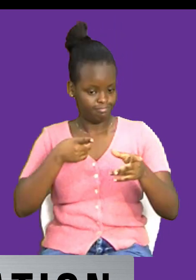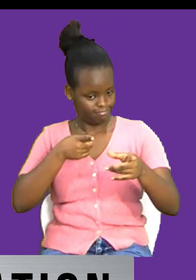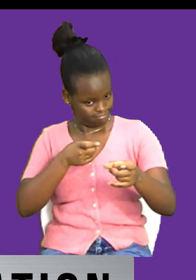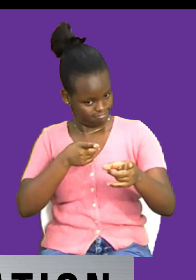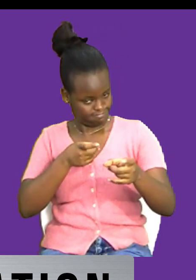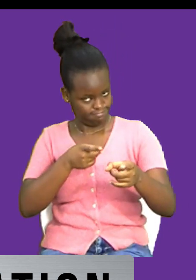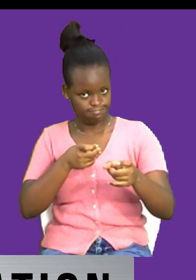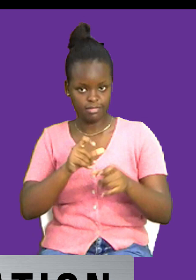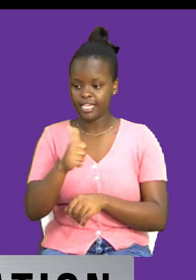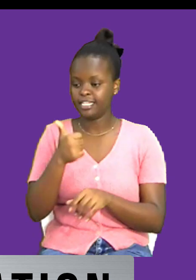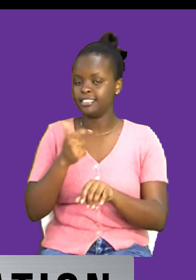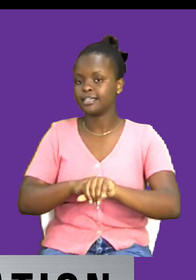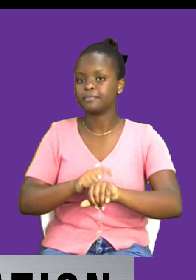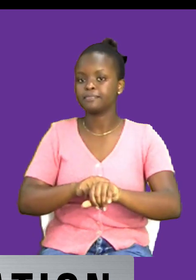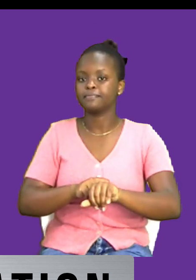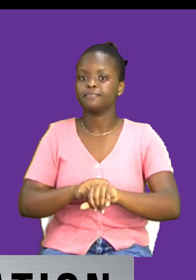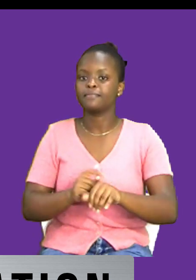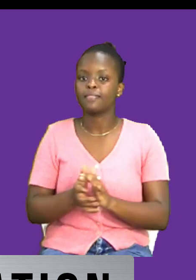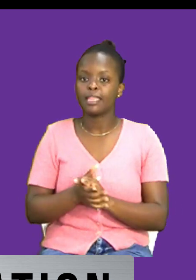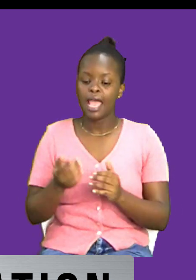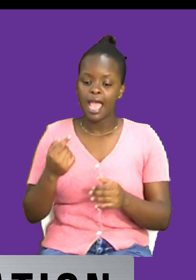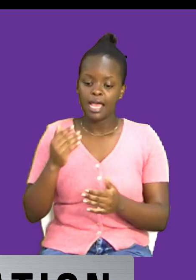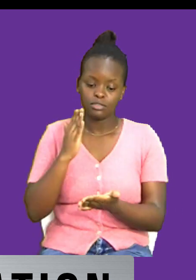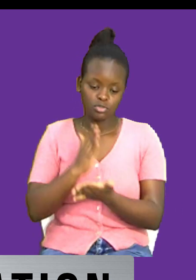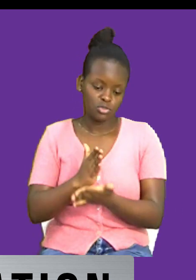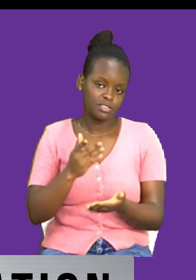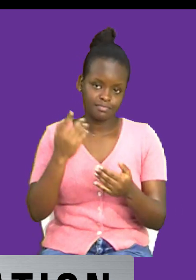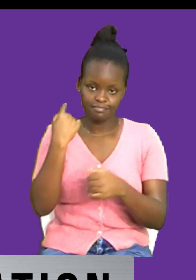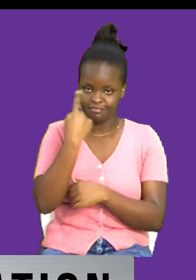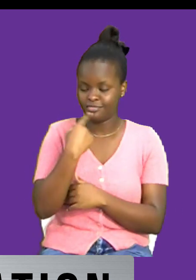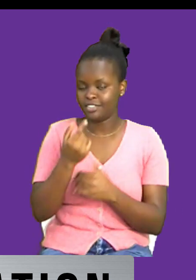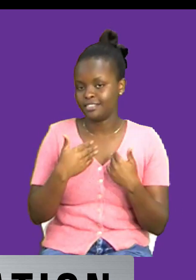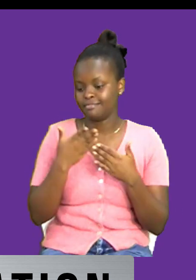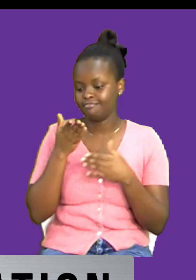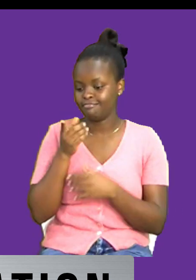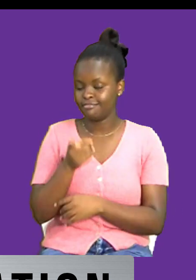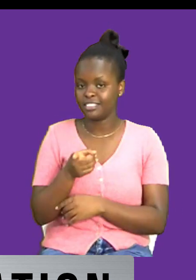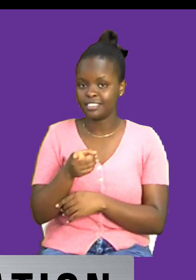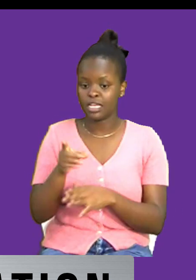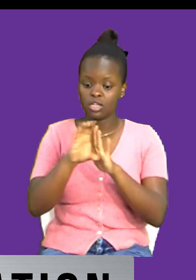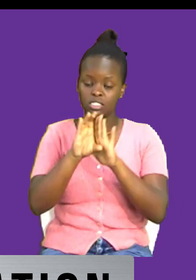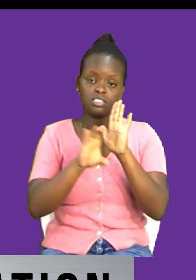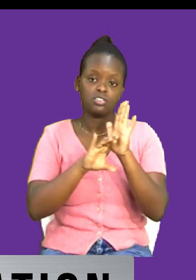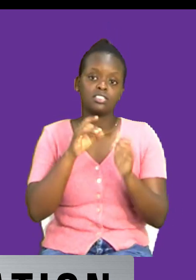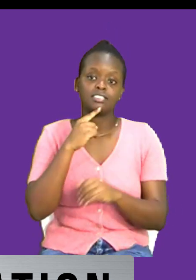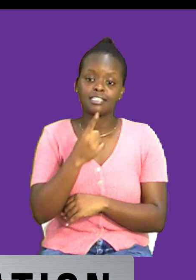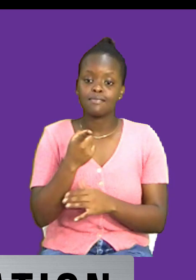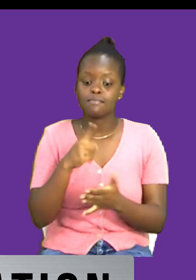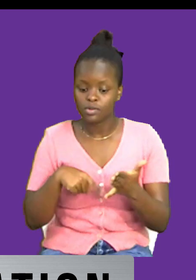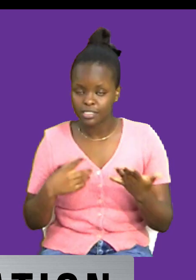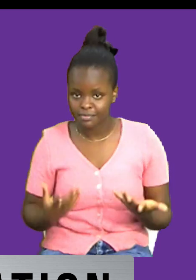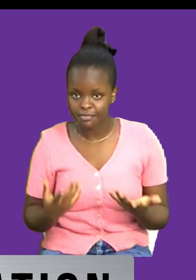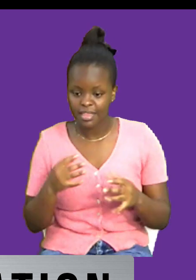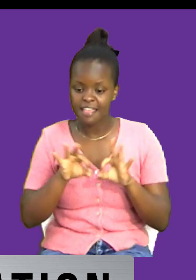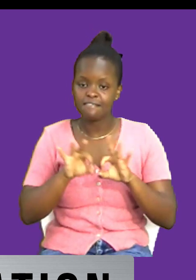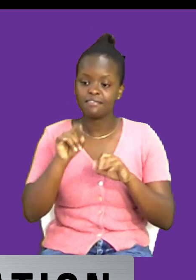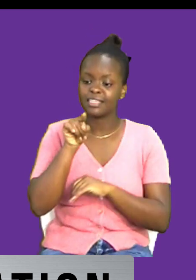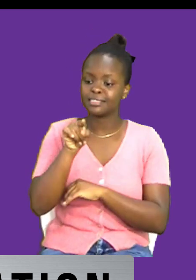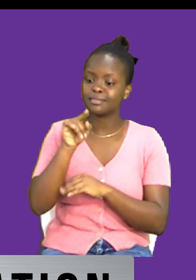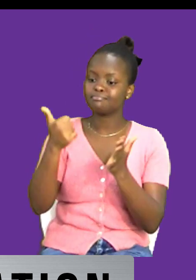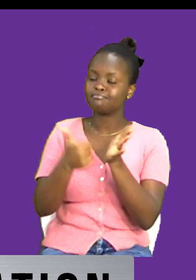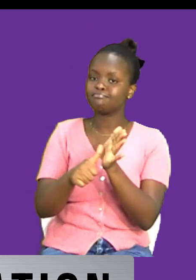time, Jonah. This is the reality that we are facing, that we have a constitution that says that if this thing begins to become a